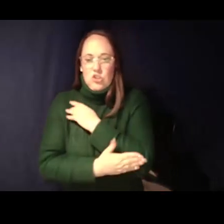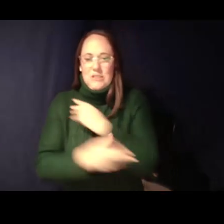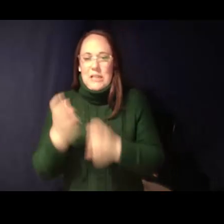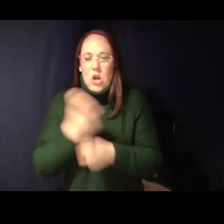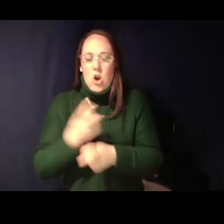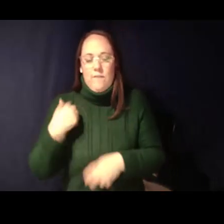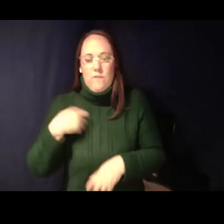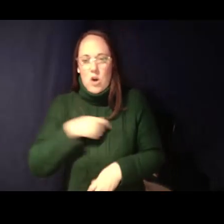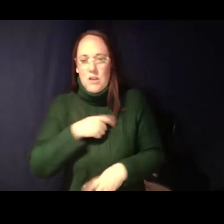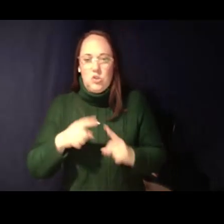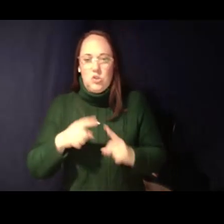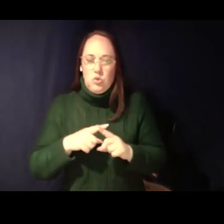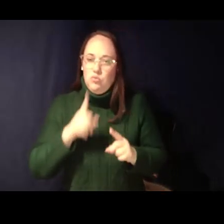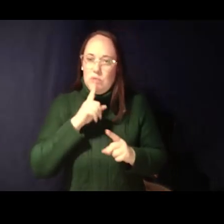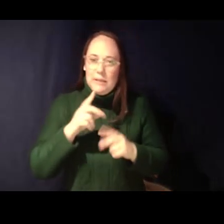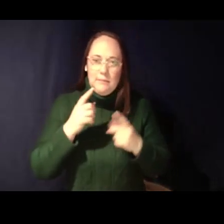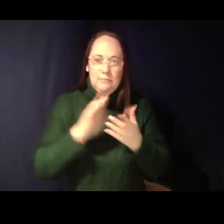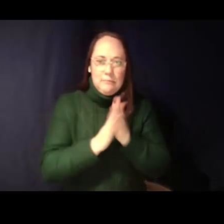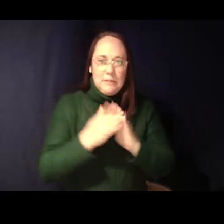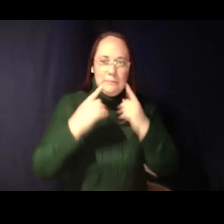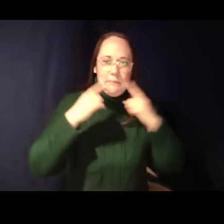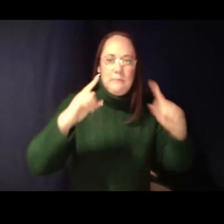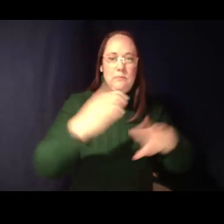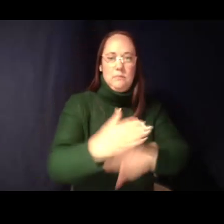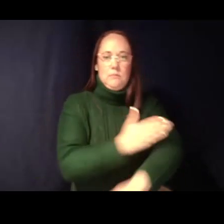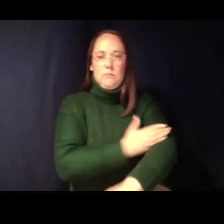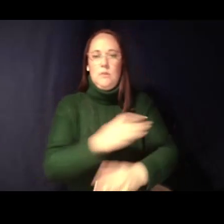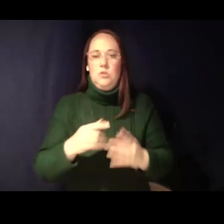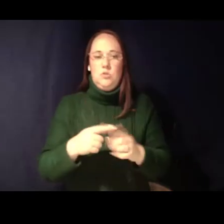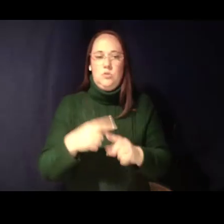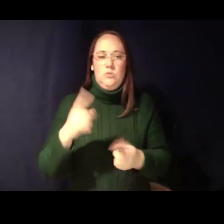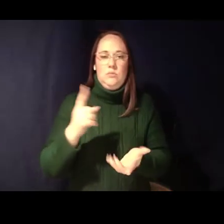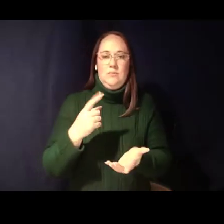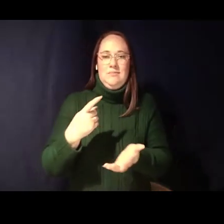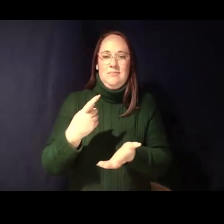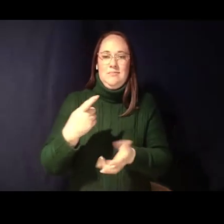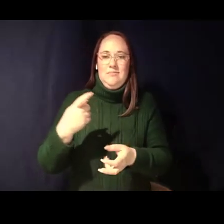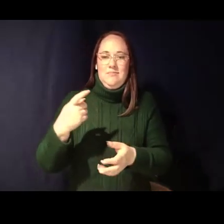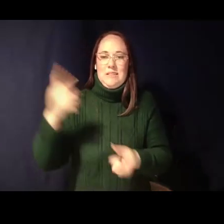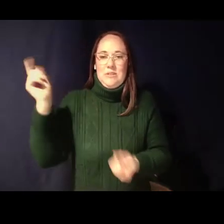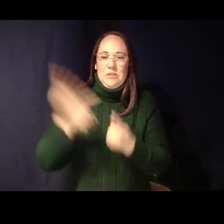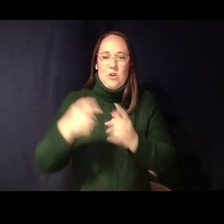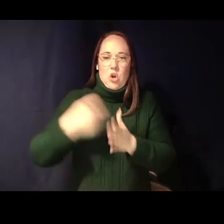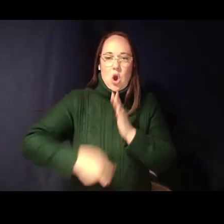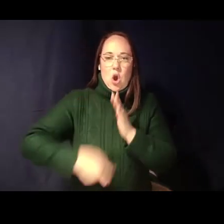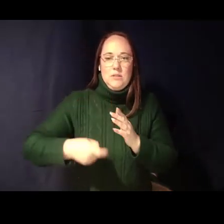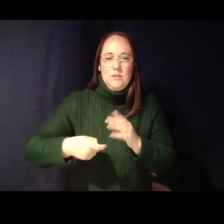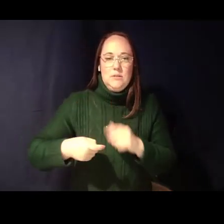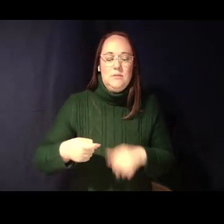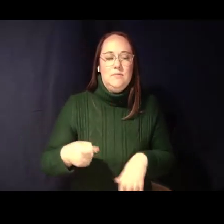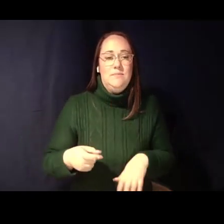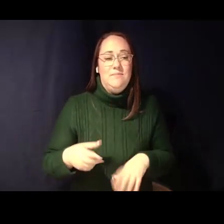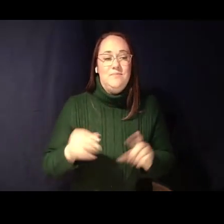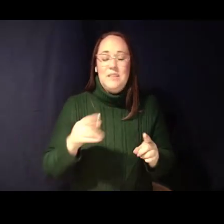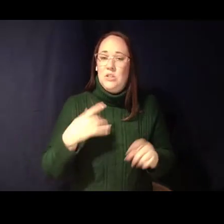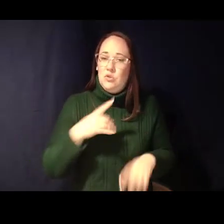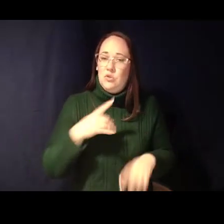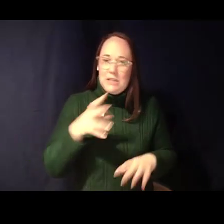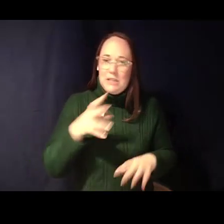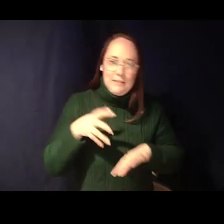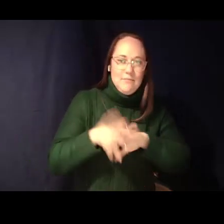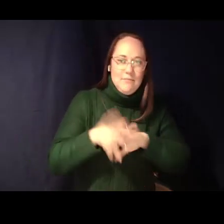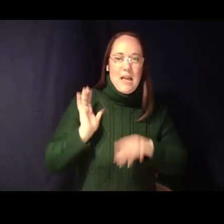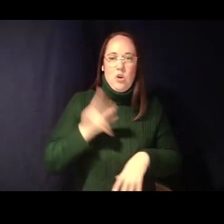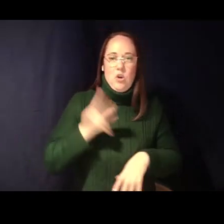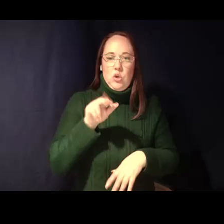prevent more complex and expensive healthcare needs down the road. This is inherent in the US healthcare system,